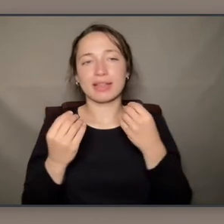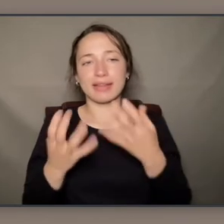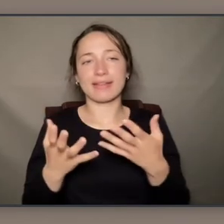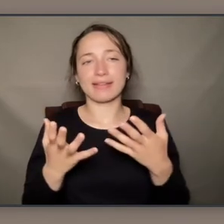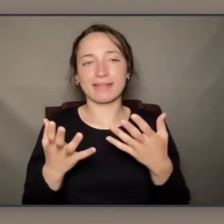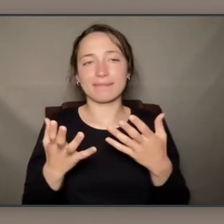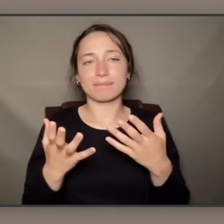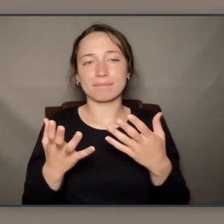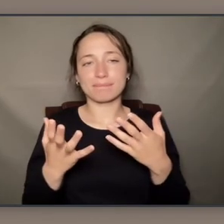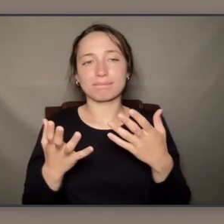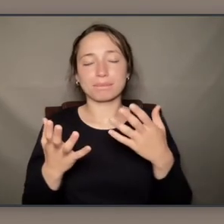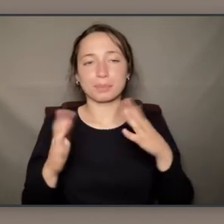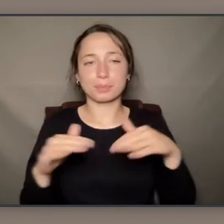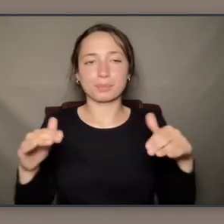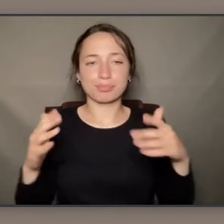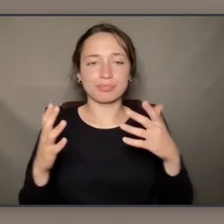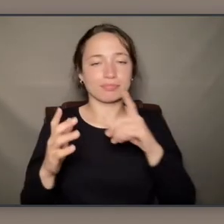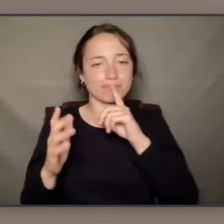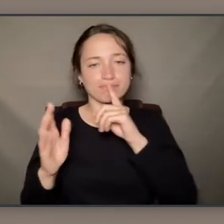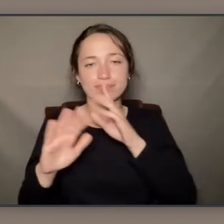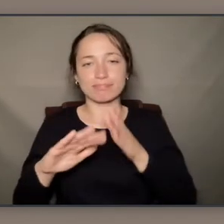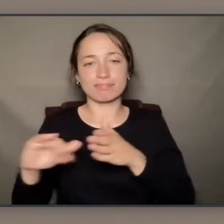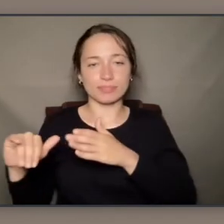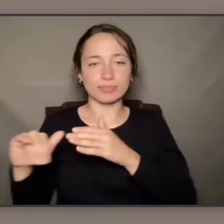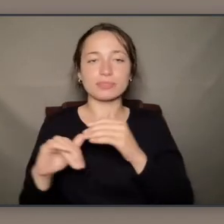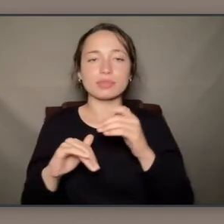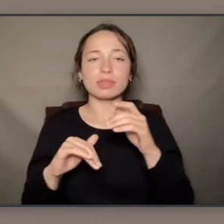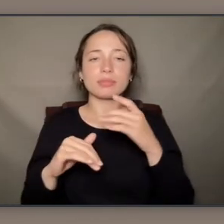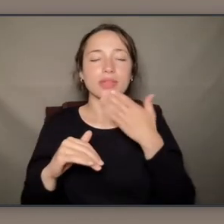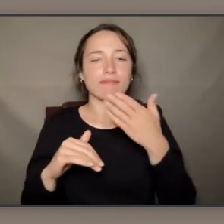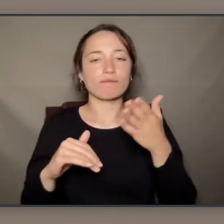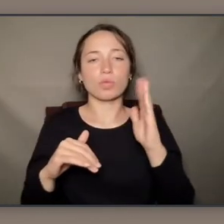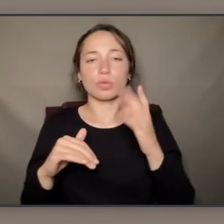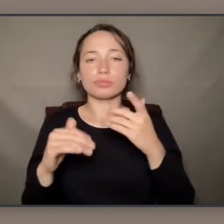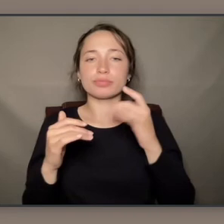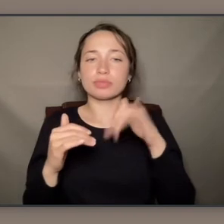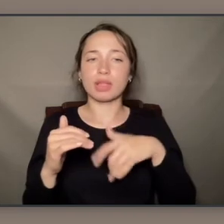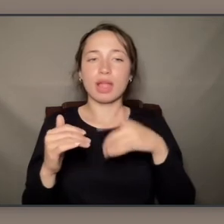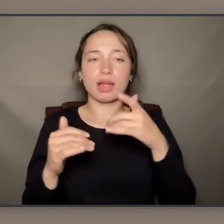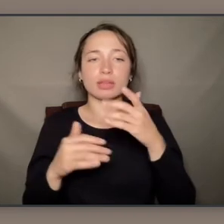I can't give my children. And I'm thankful, actually, that some of my